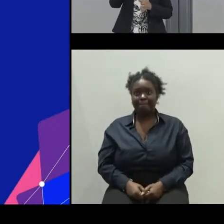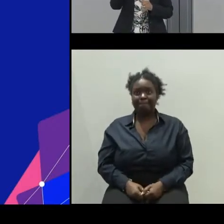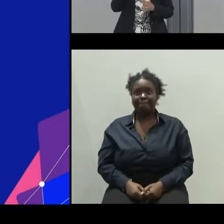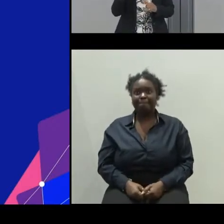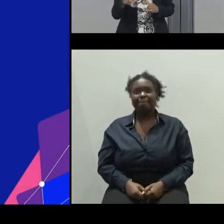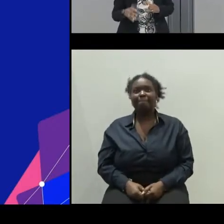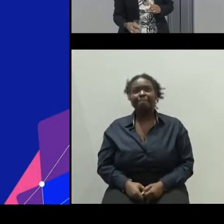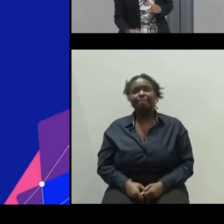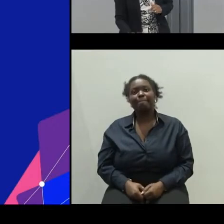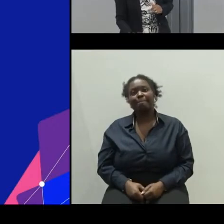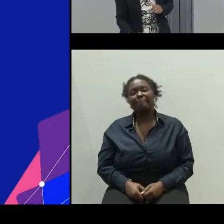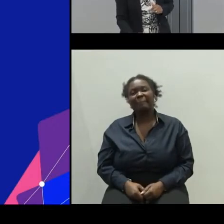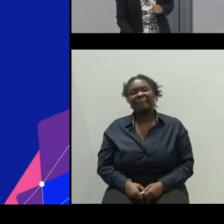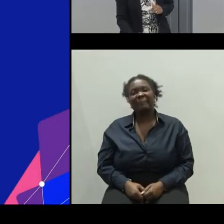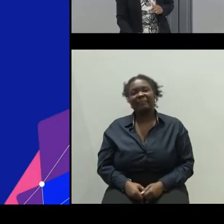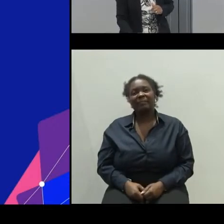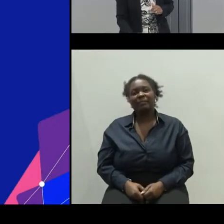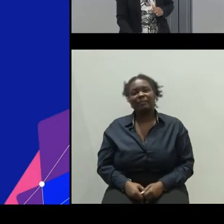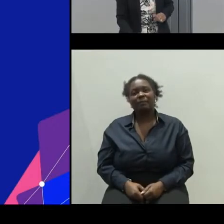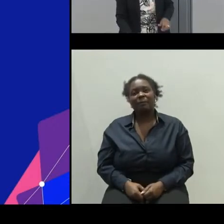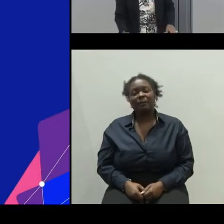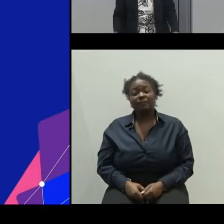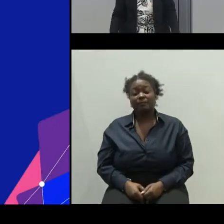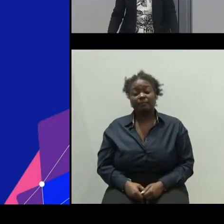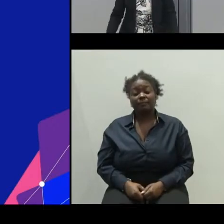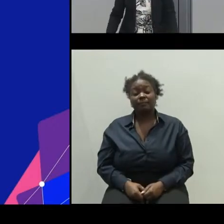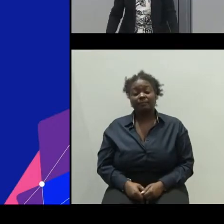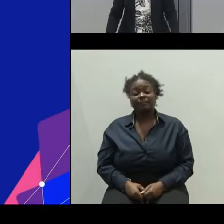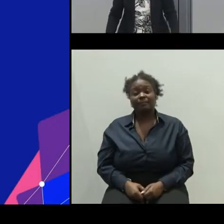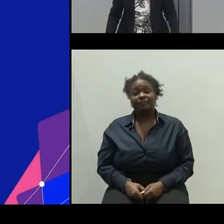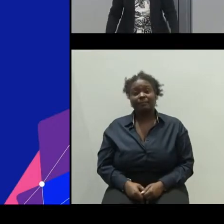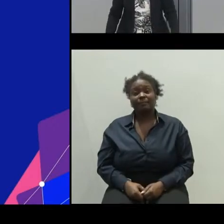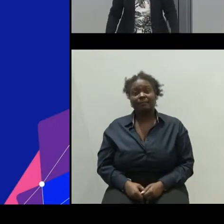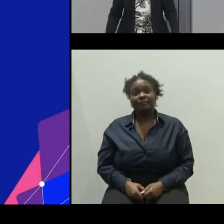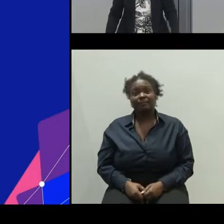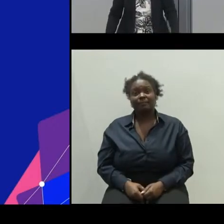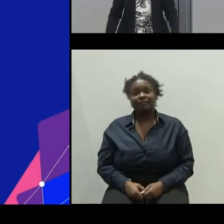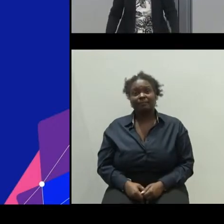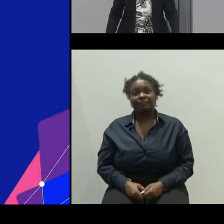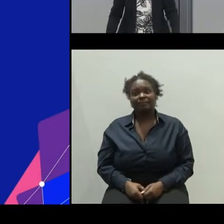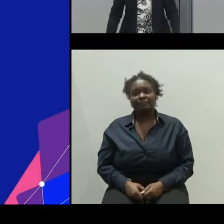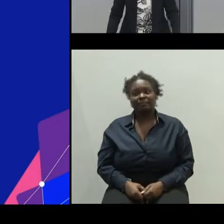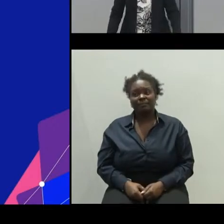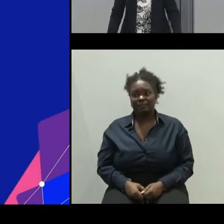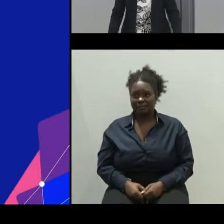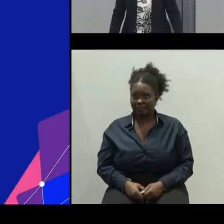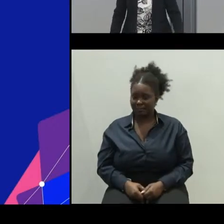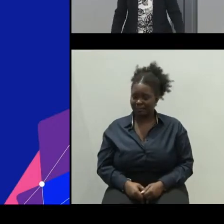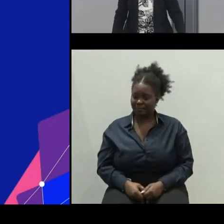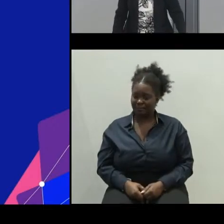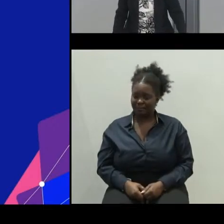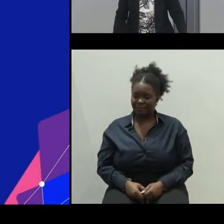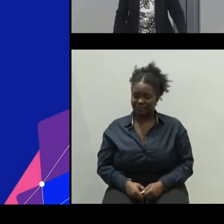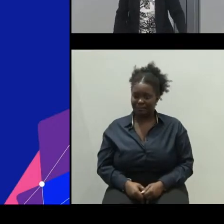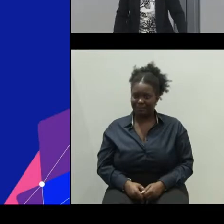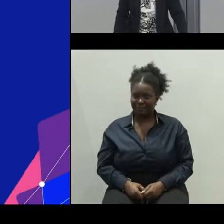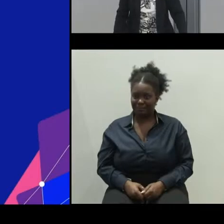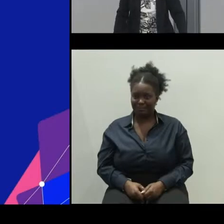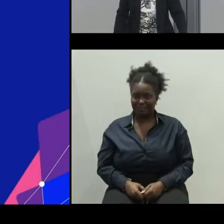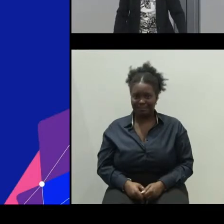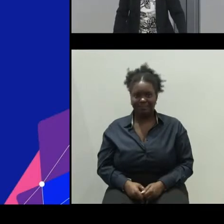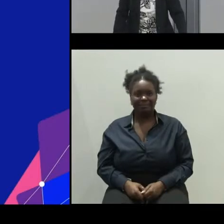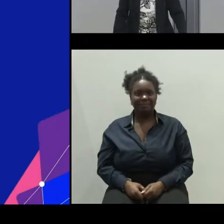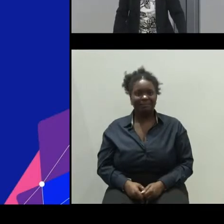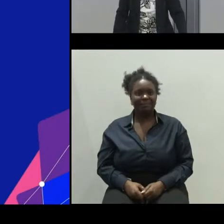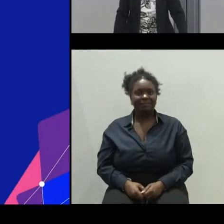Hi, Kristala. Thanks a lot for the talk. I loved it. I'm Jose, by the way. I don't think I need to introduce myself. Yeah, I